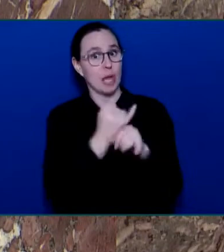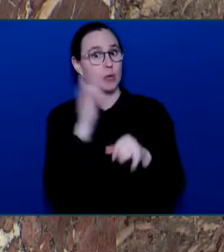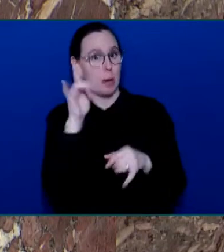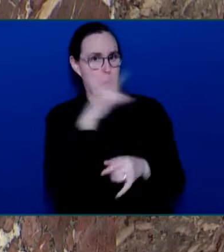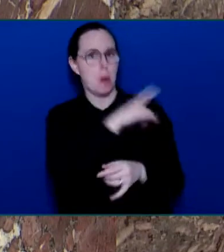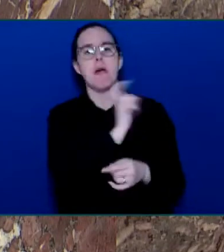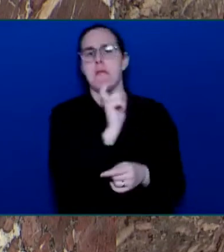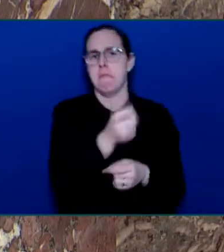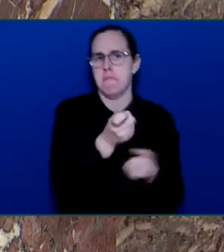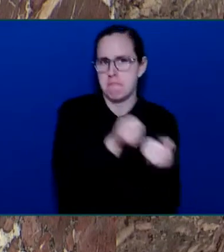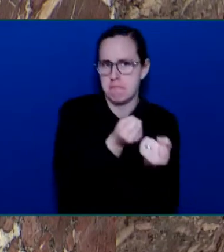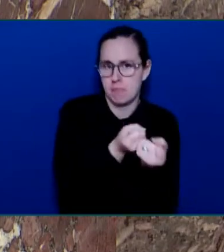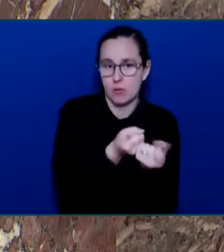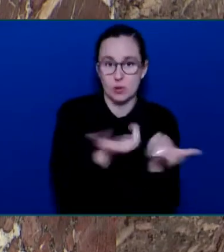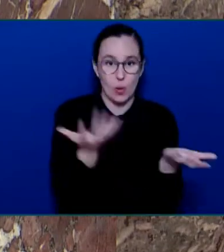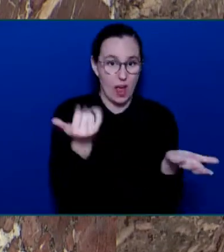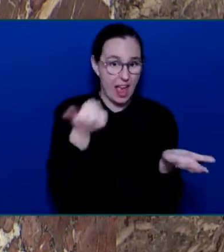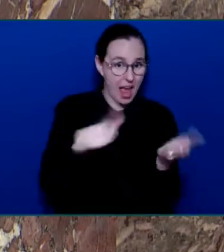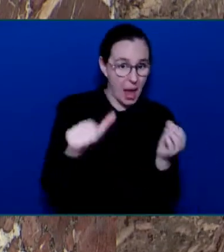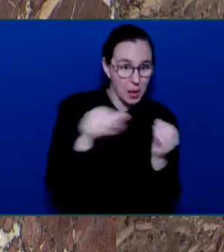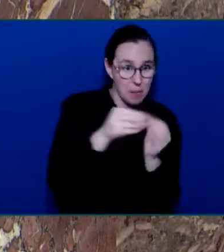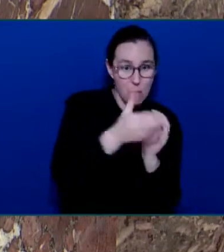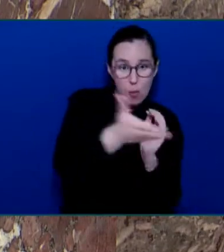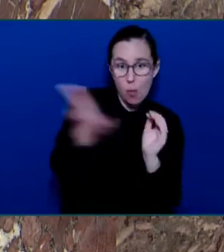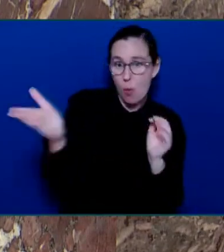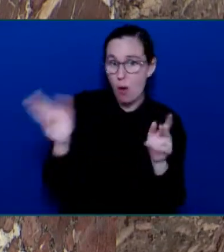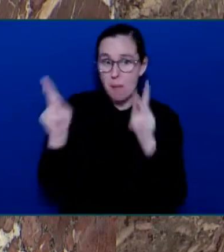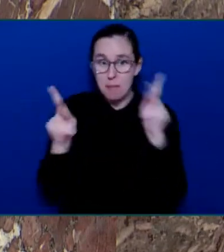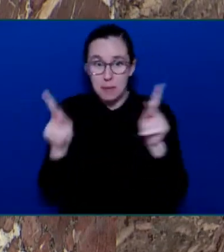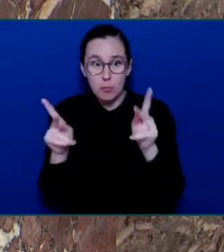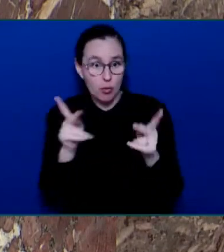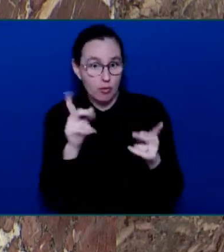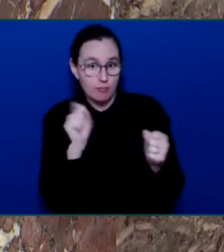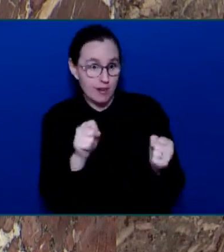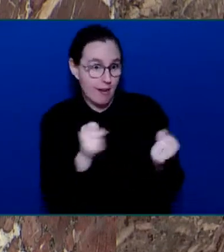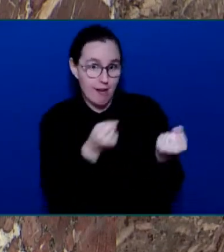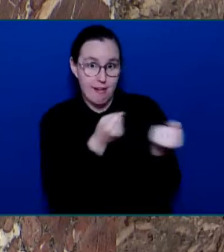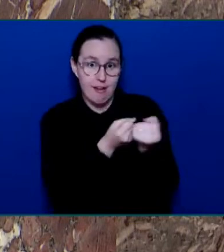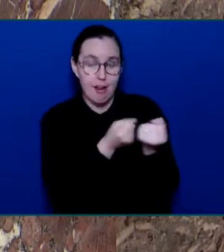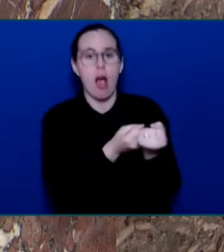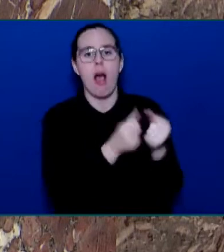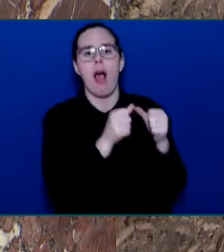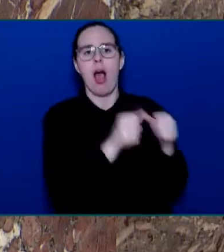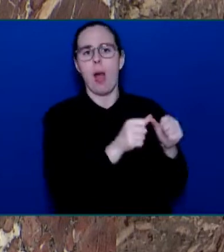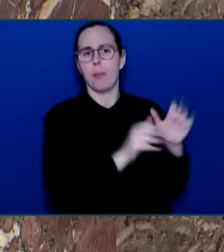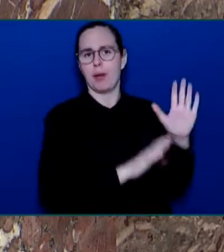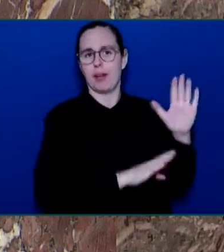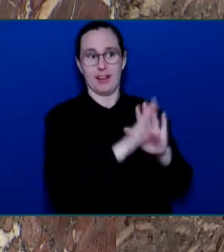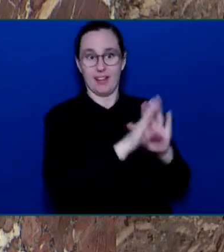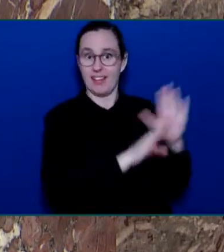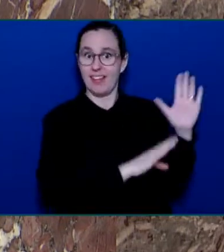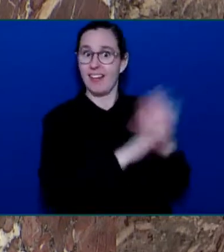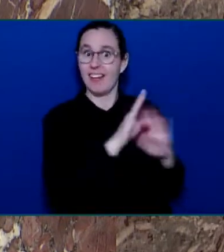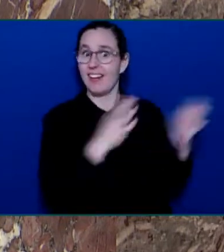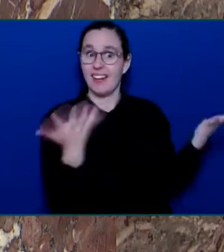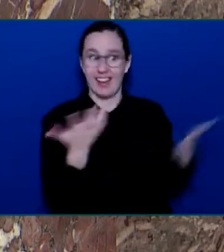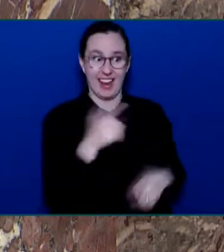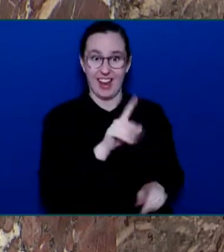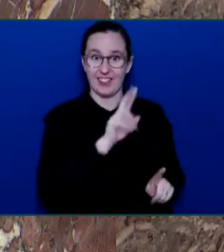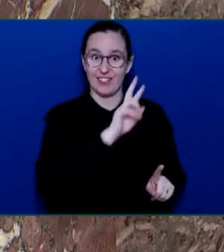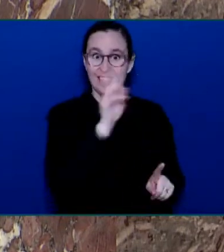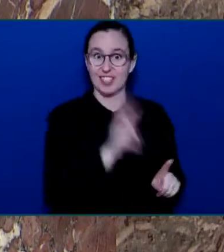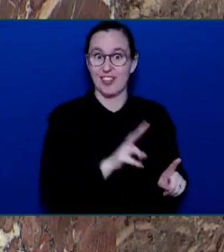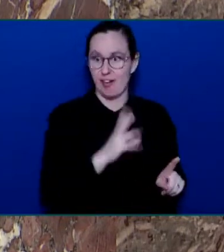Victoria another world-class tourist attraction. Members, I encourage you all to take some time to stop by the